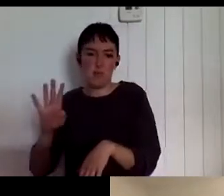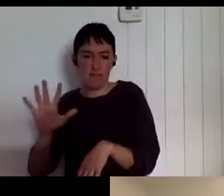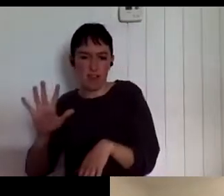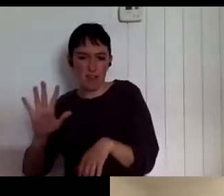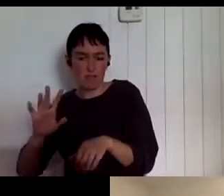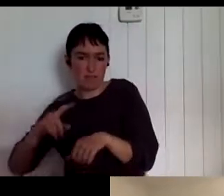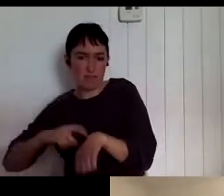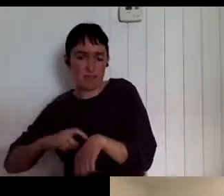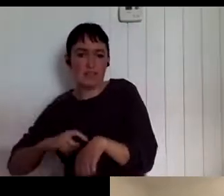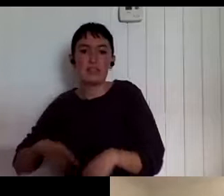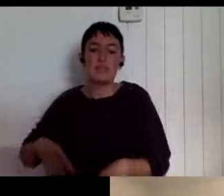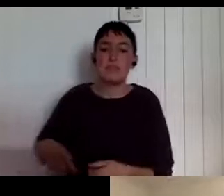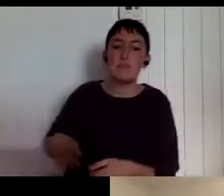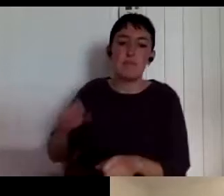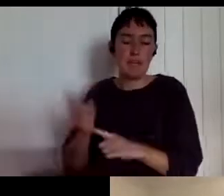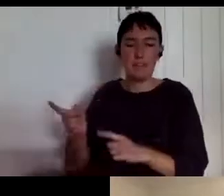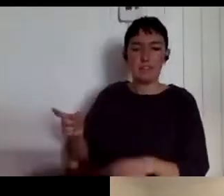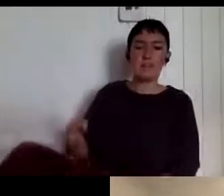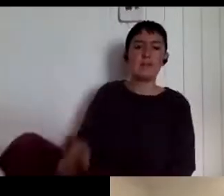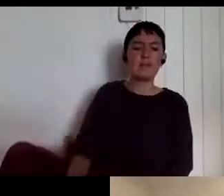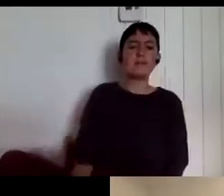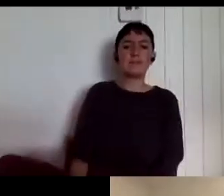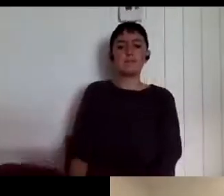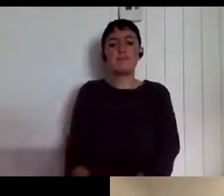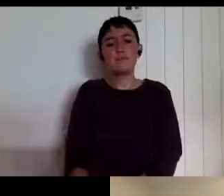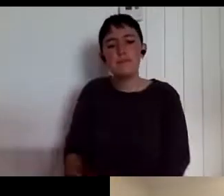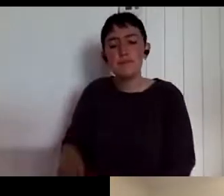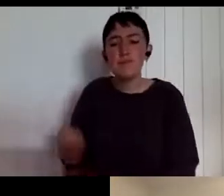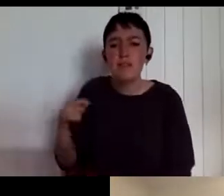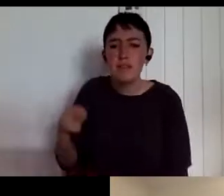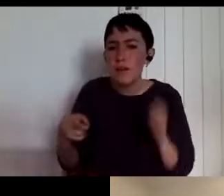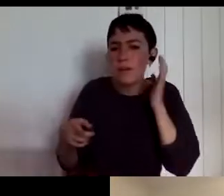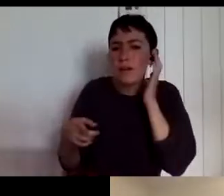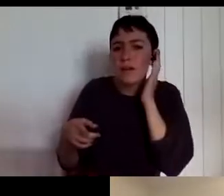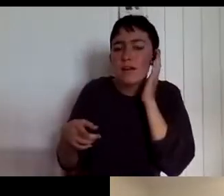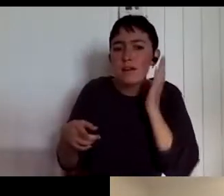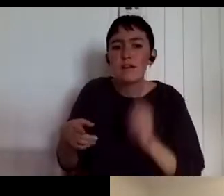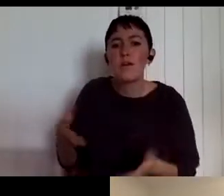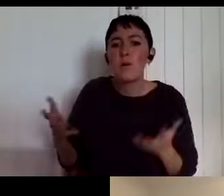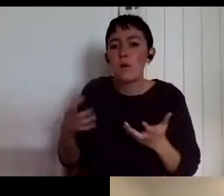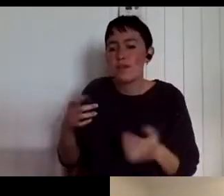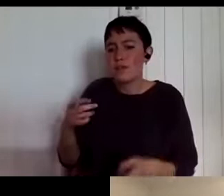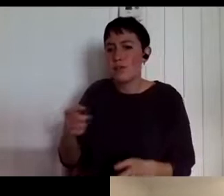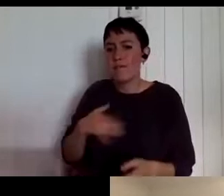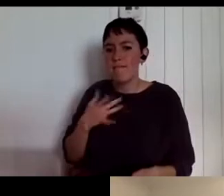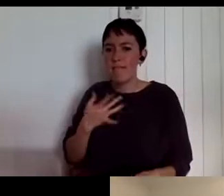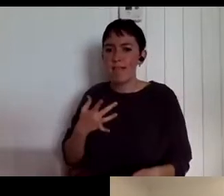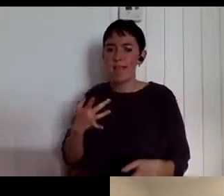energy acquisition approaches that are currently out there, which are you the most hopeful for going forward?